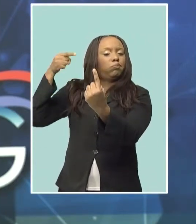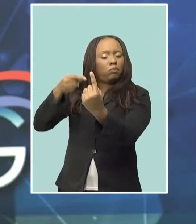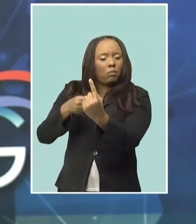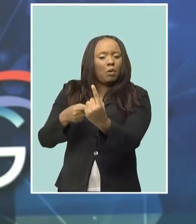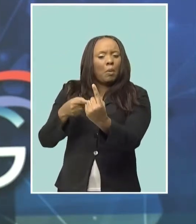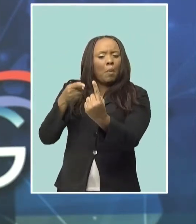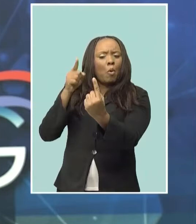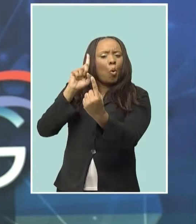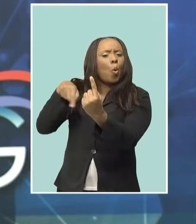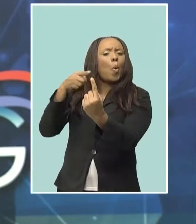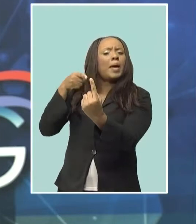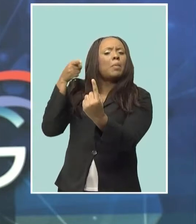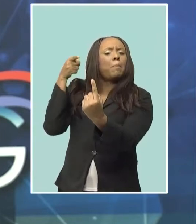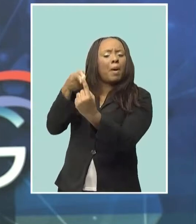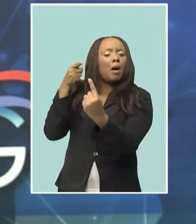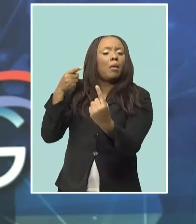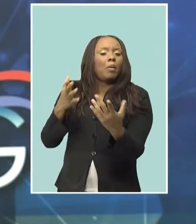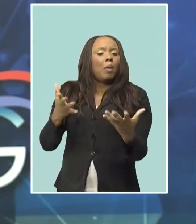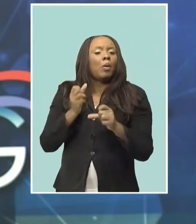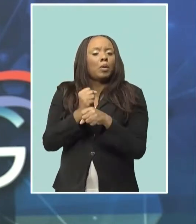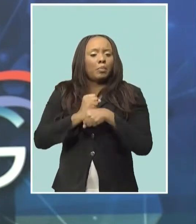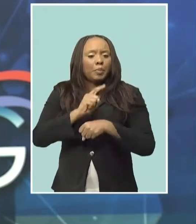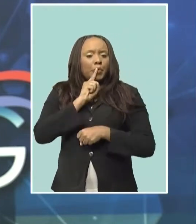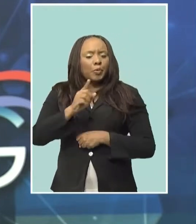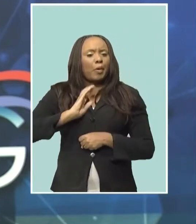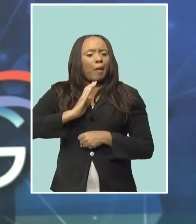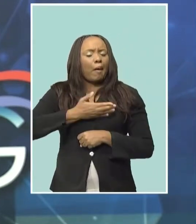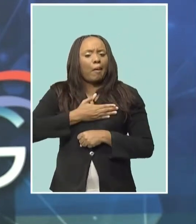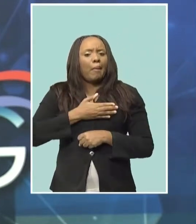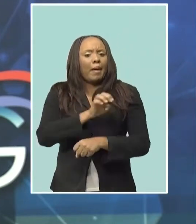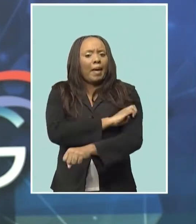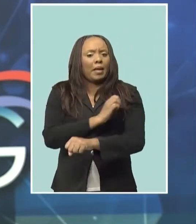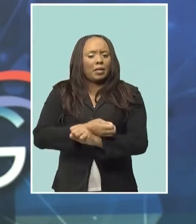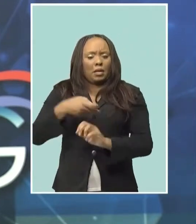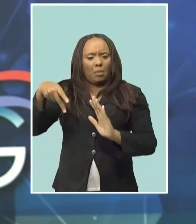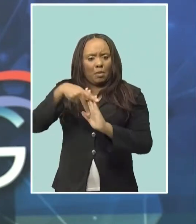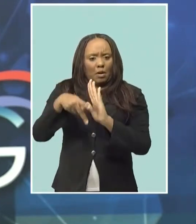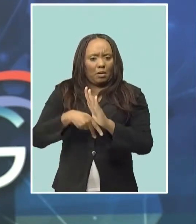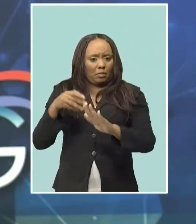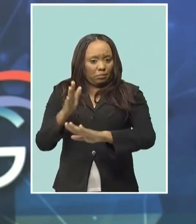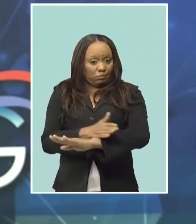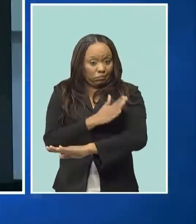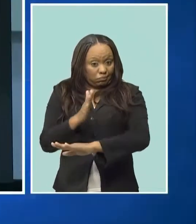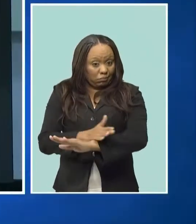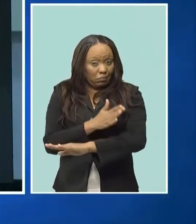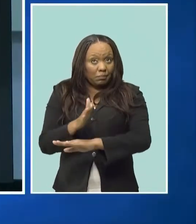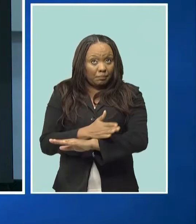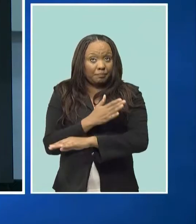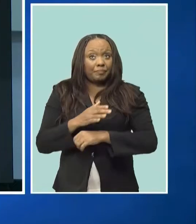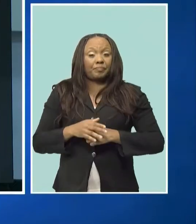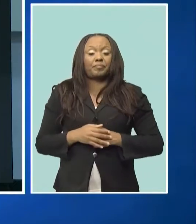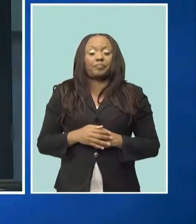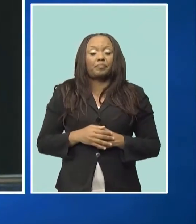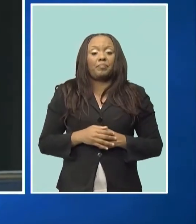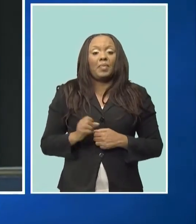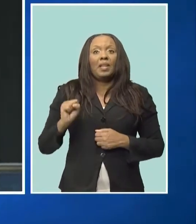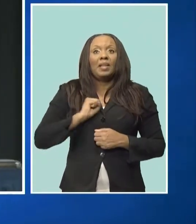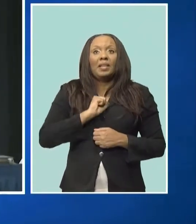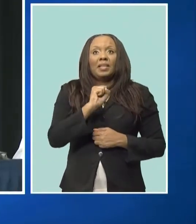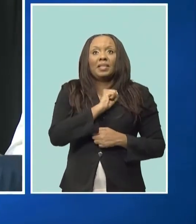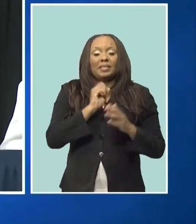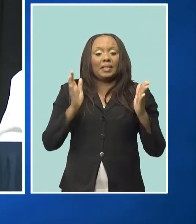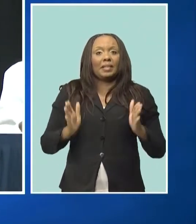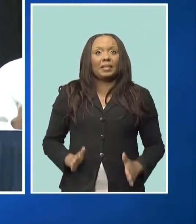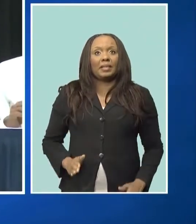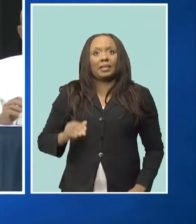investment policy. That's according to Energy Minister Senator Lisa Cummins, who was speaking to the media during a press conference after